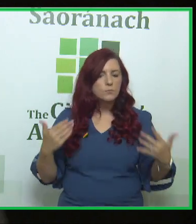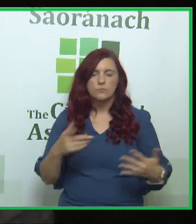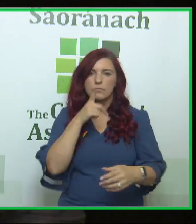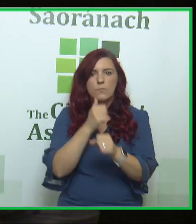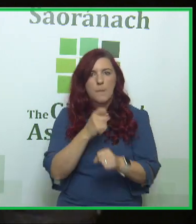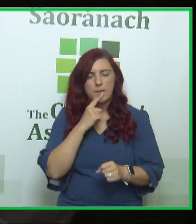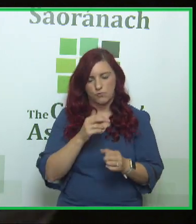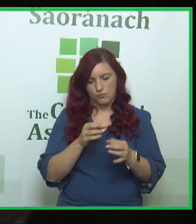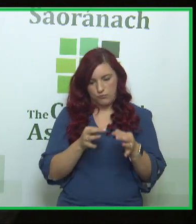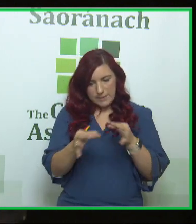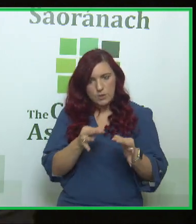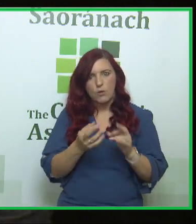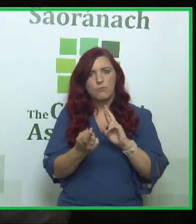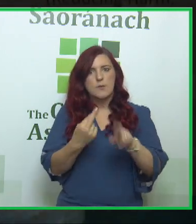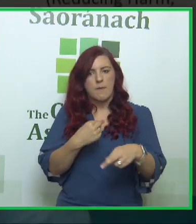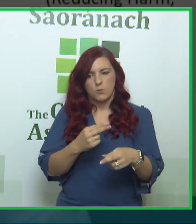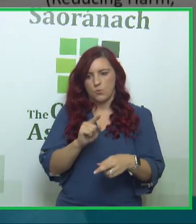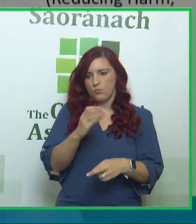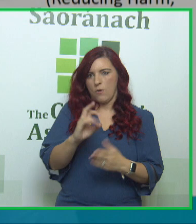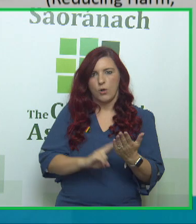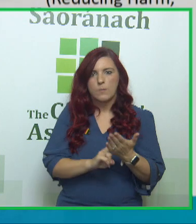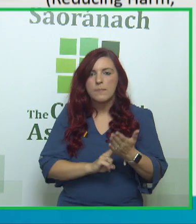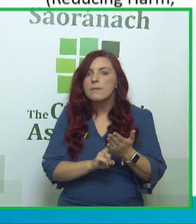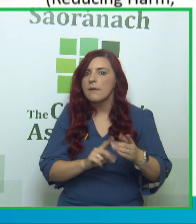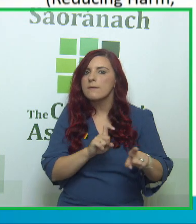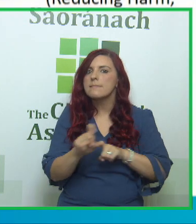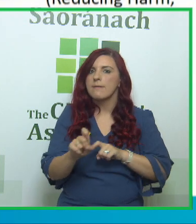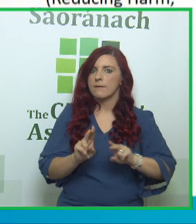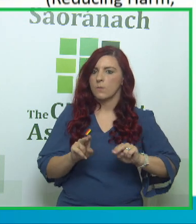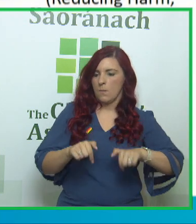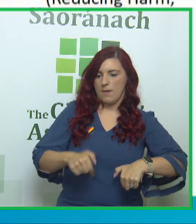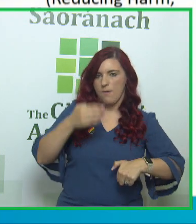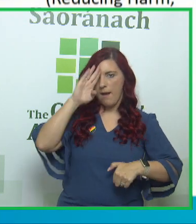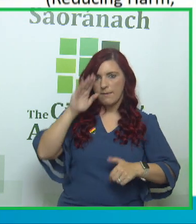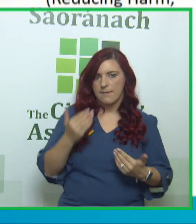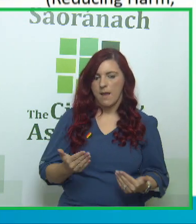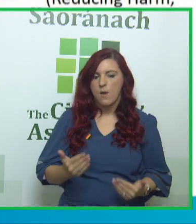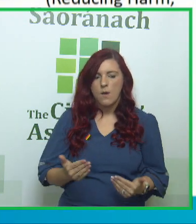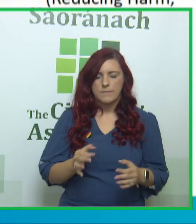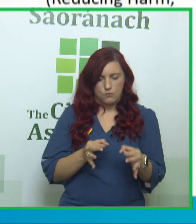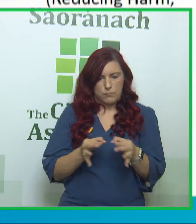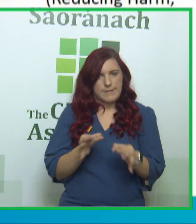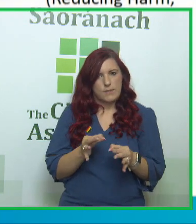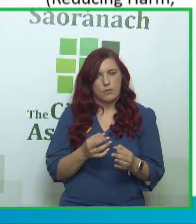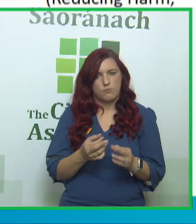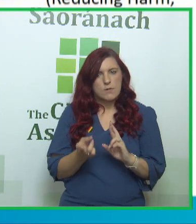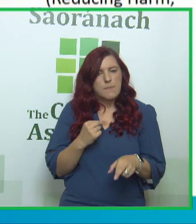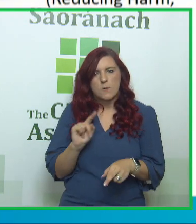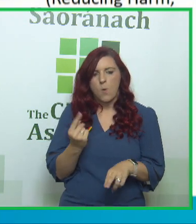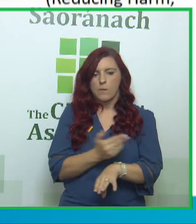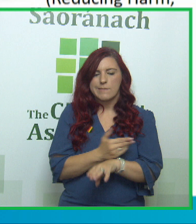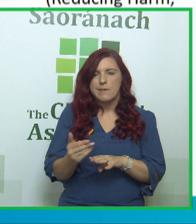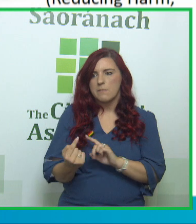of a strategic response to drugs, we are still relatively new in Ireland. Our strategic response only came in the